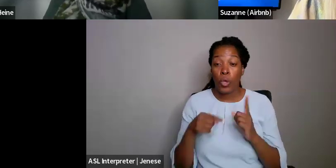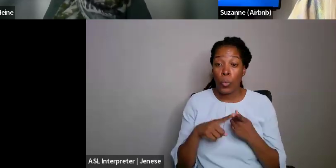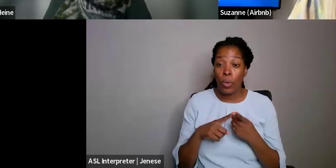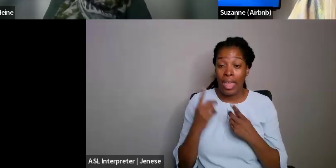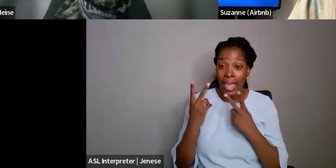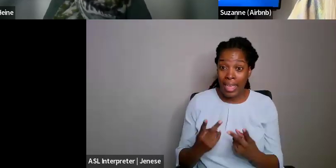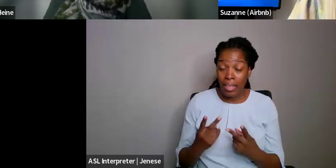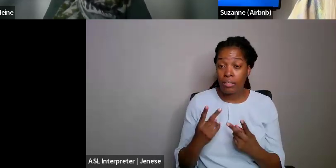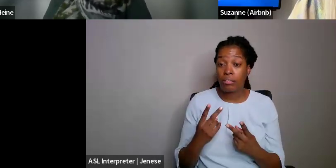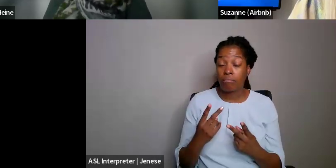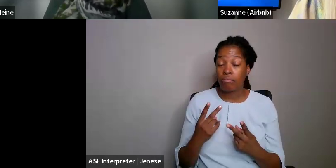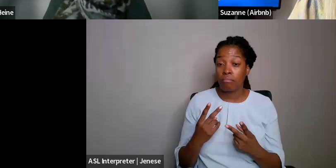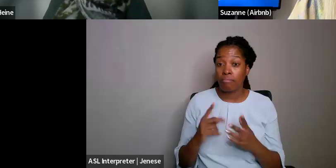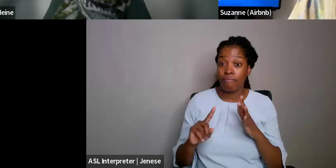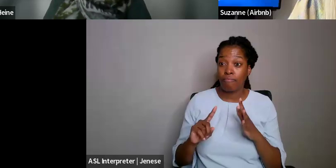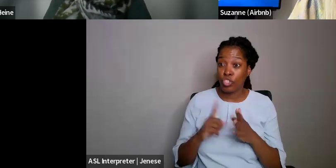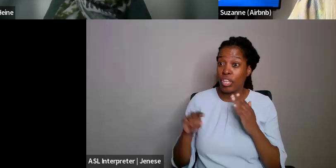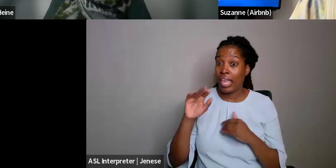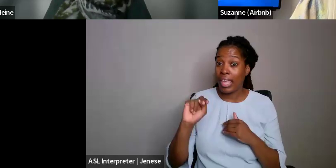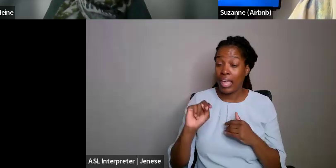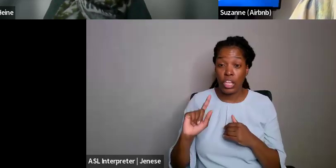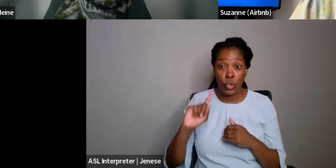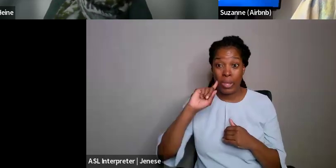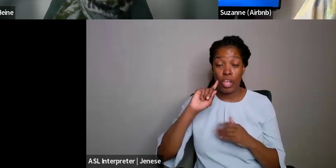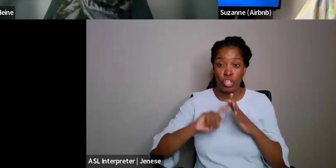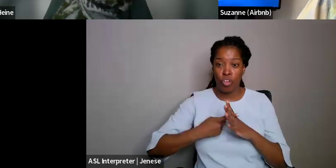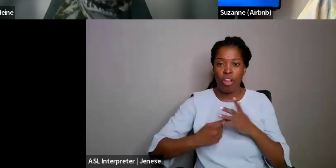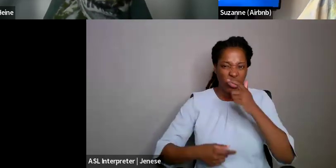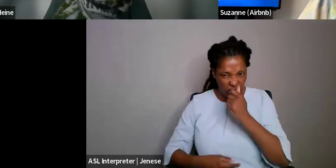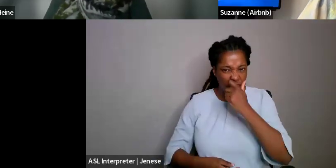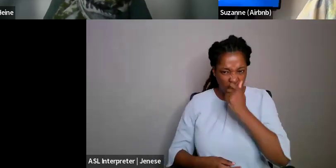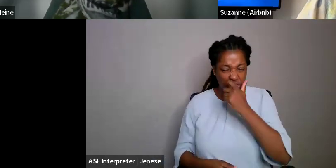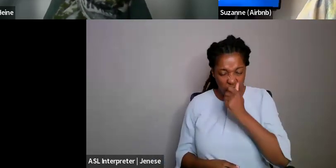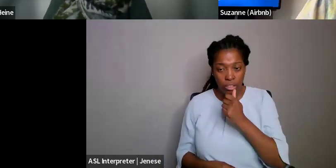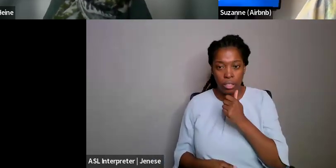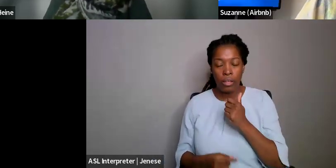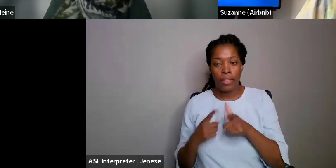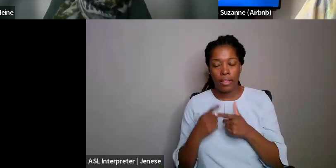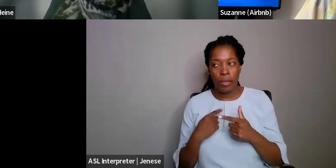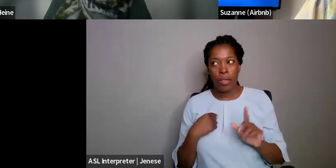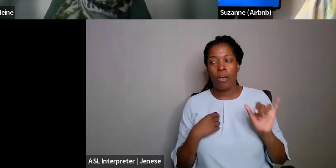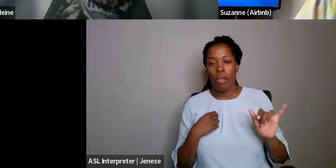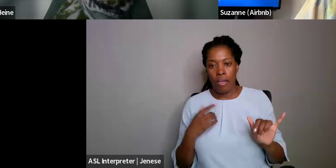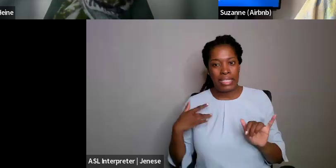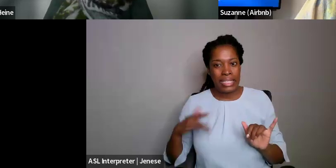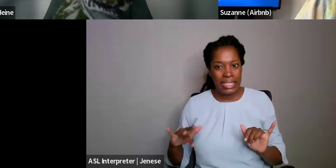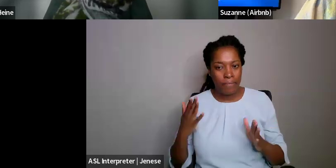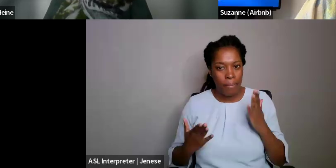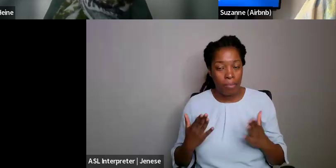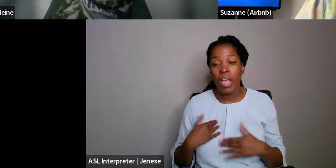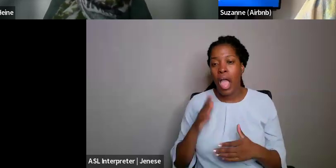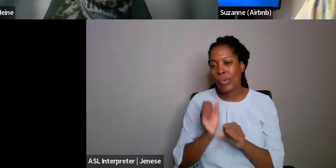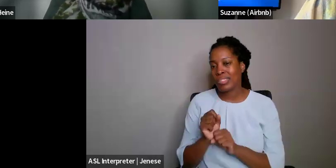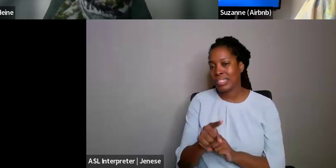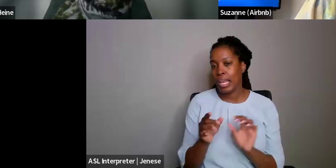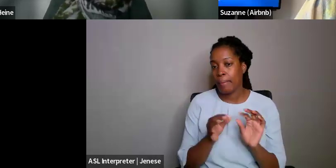is you hear them starting to sneeze, then you realize, okay, this is a sensitive guest. And then I'll reach out to them in the message and just in the message